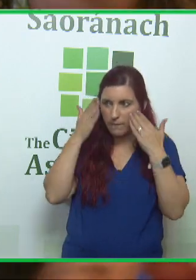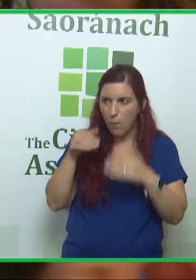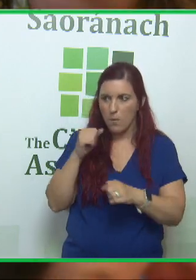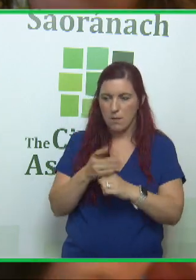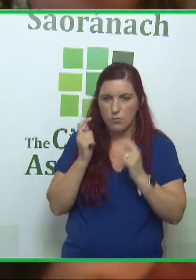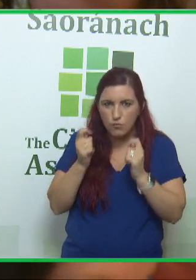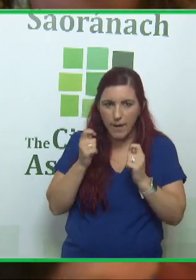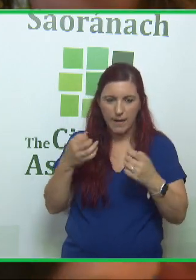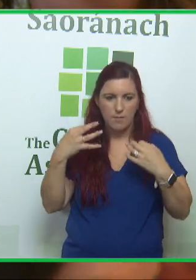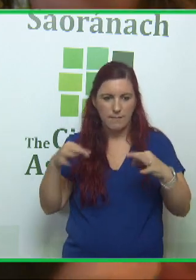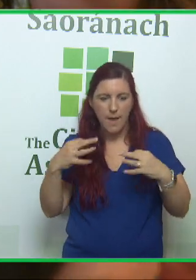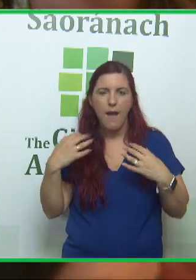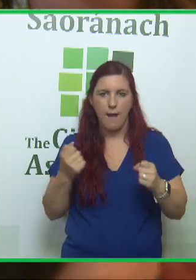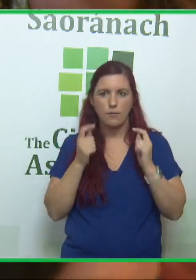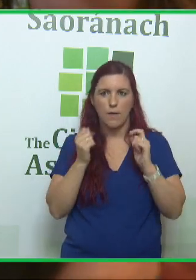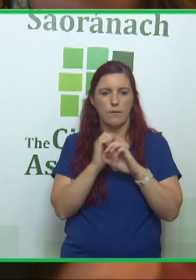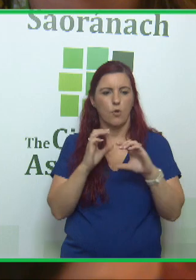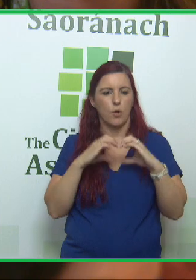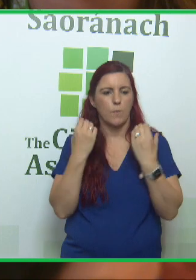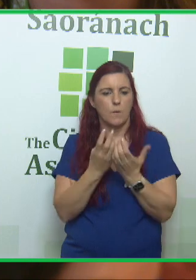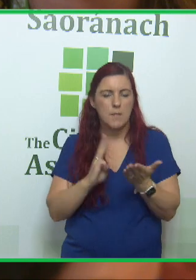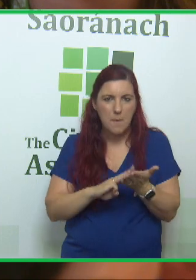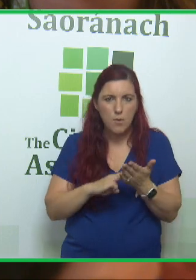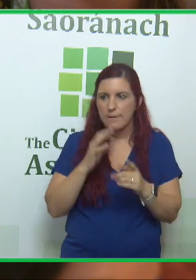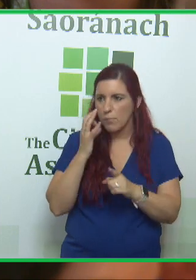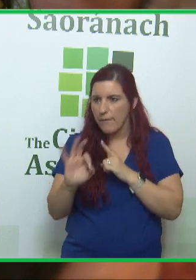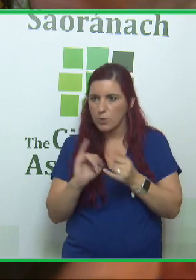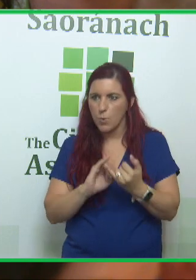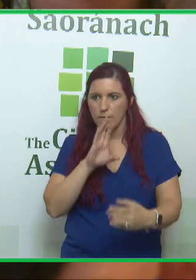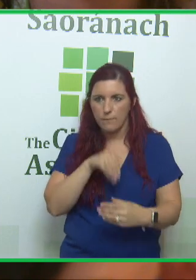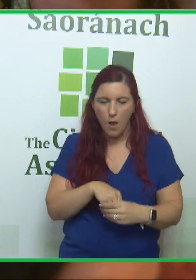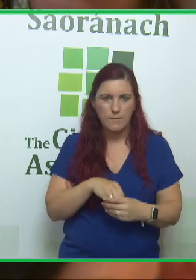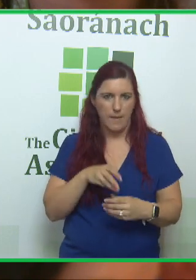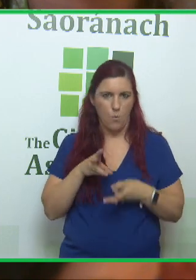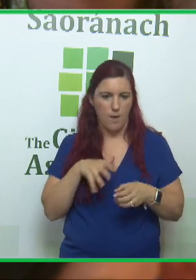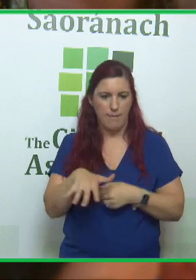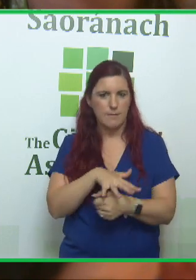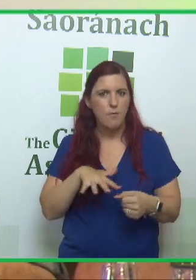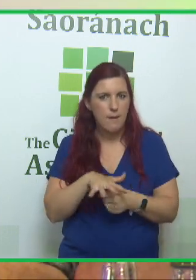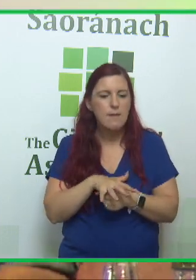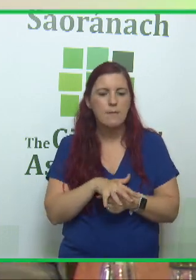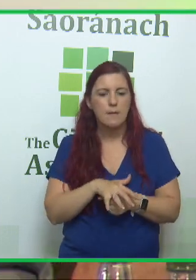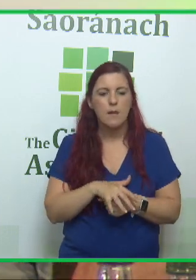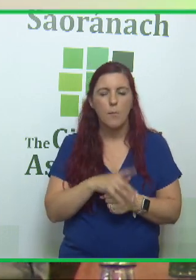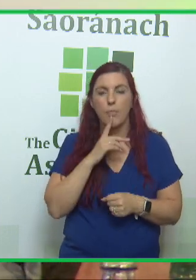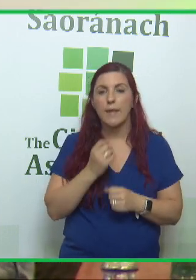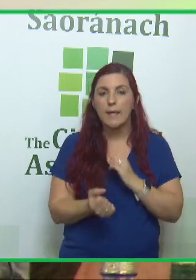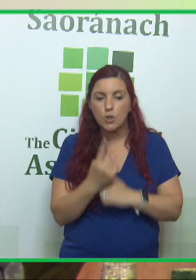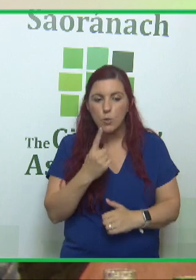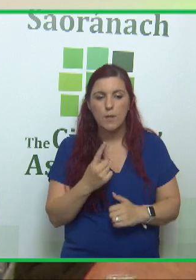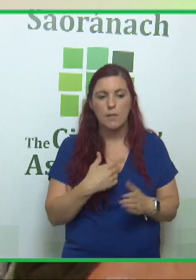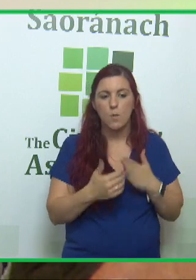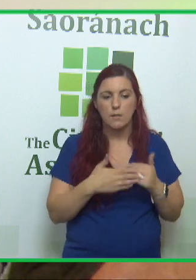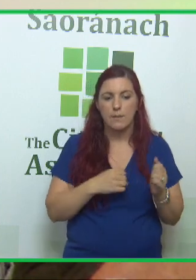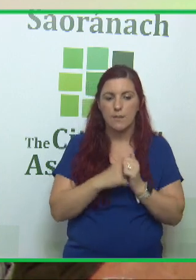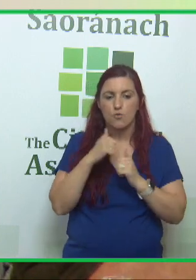is training for community members, professionals who are involved in all that. That has become more and more available. But the difficulty is that the